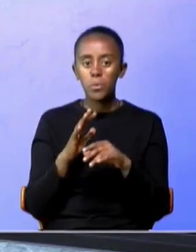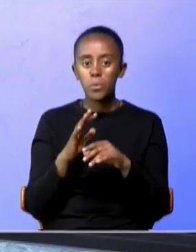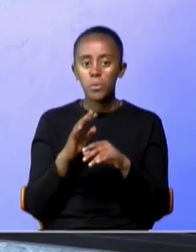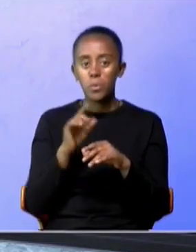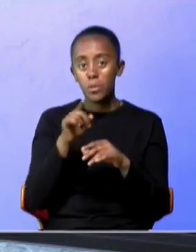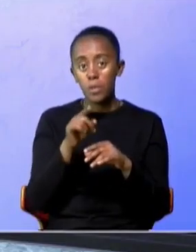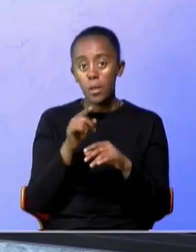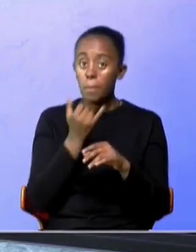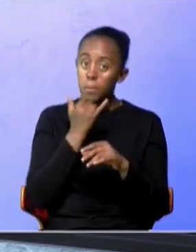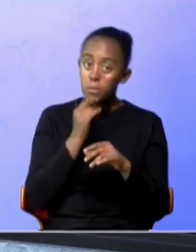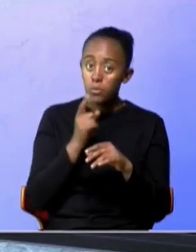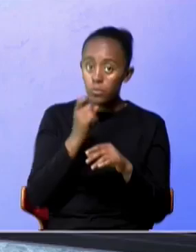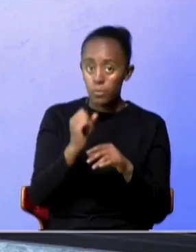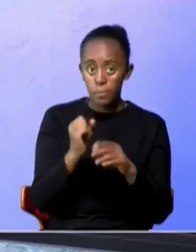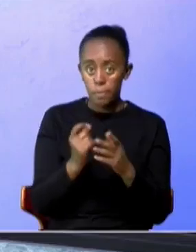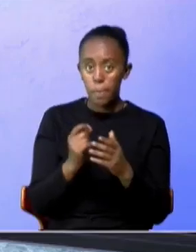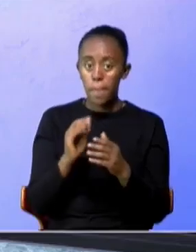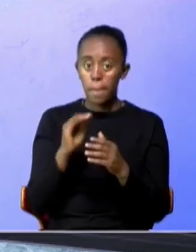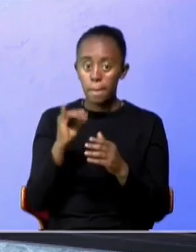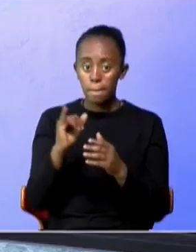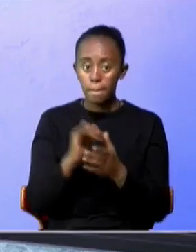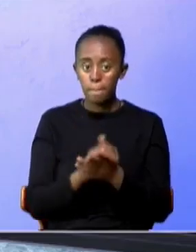you make a mistake by